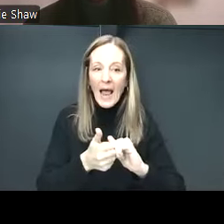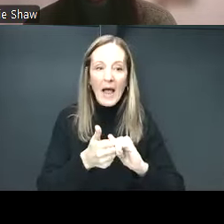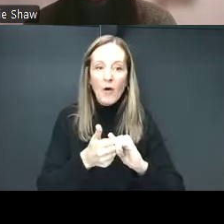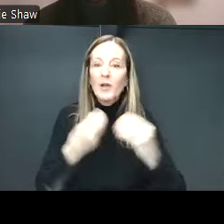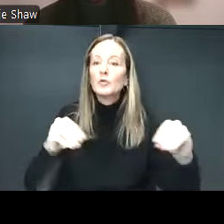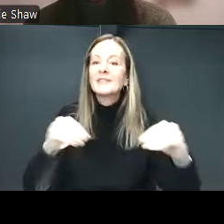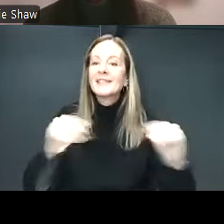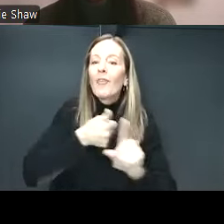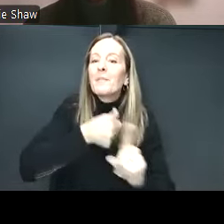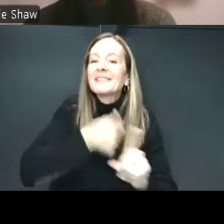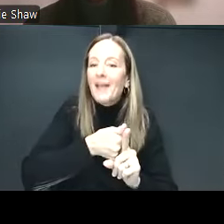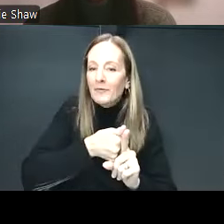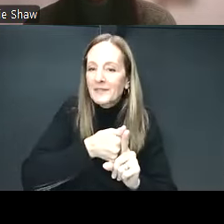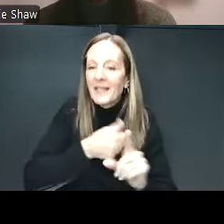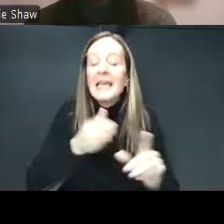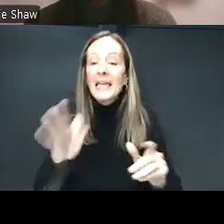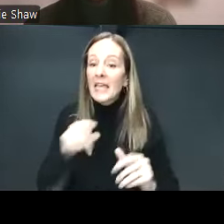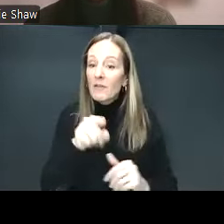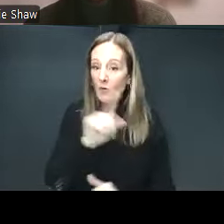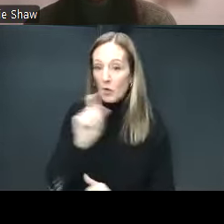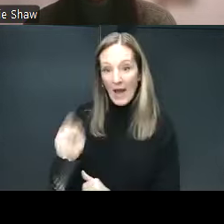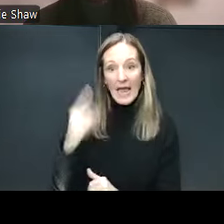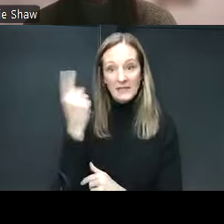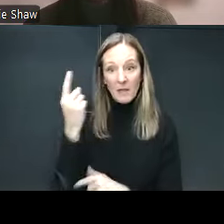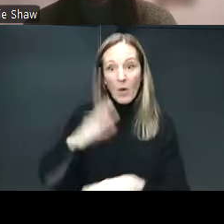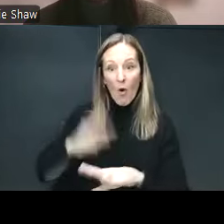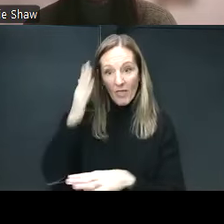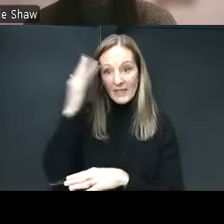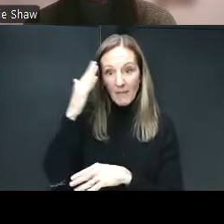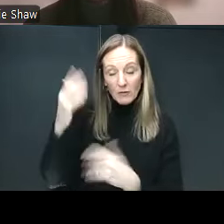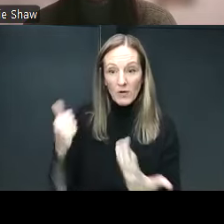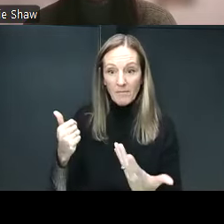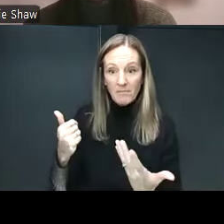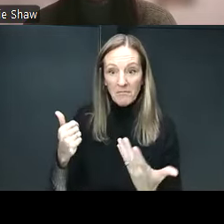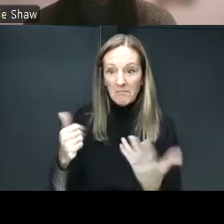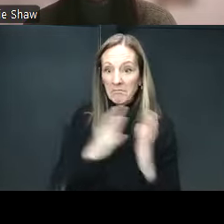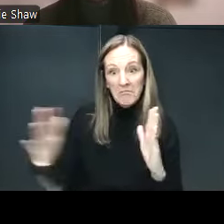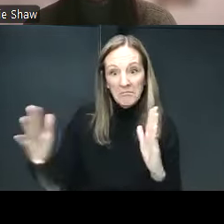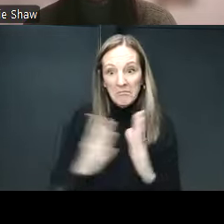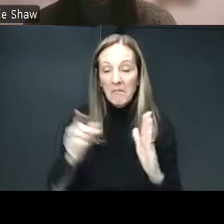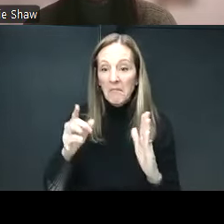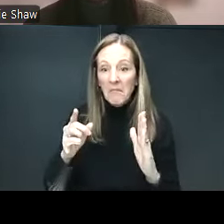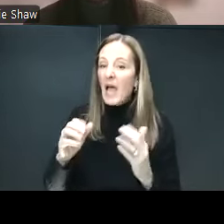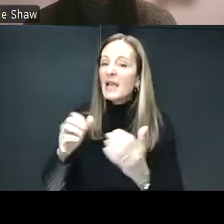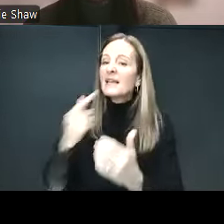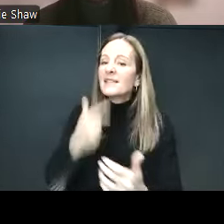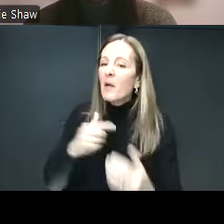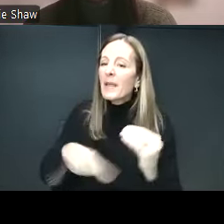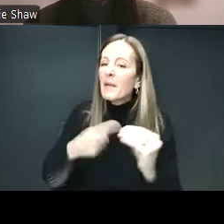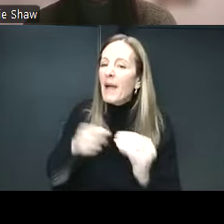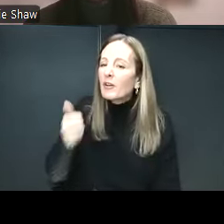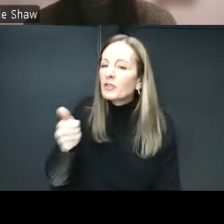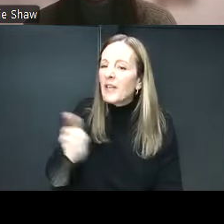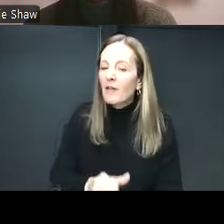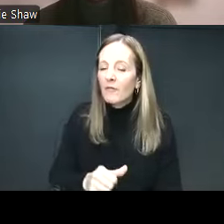others. So for example, if you ask someone on the spectrum, tell me about yourself. On a typical job interview, we sort of know